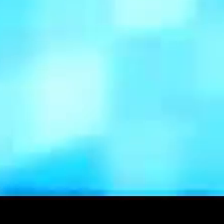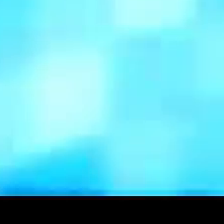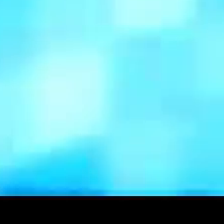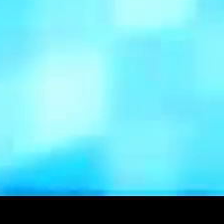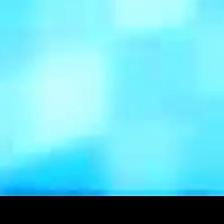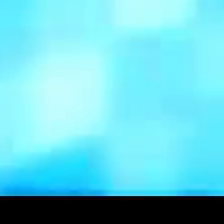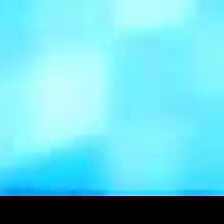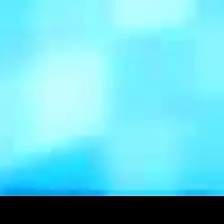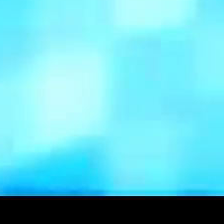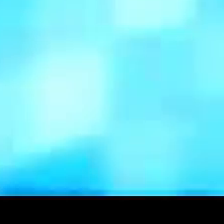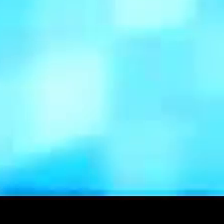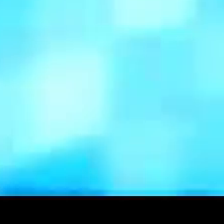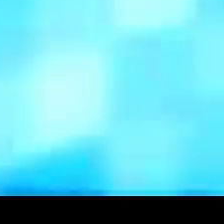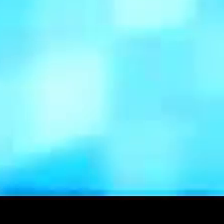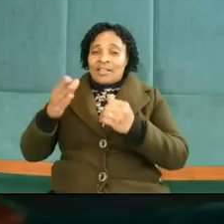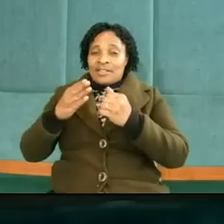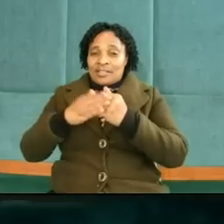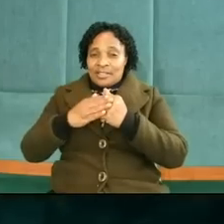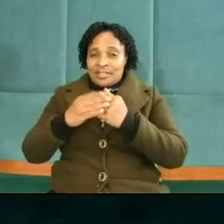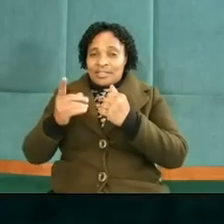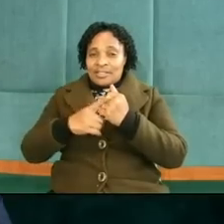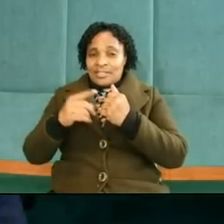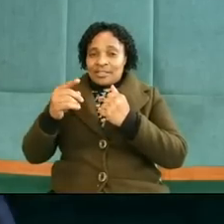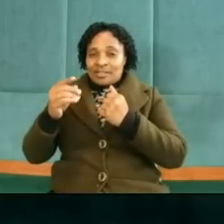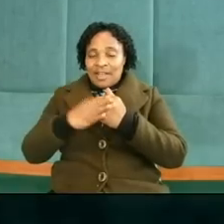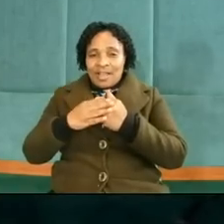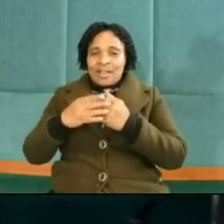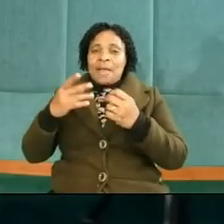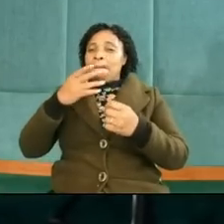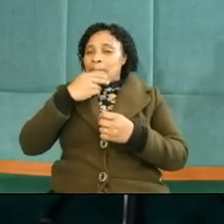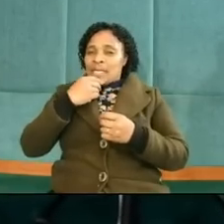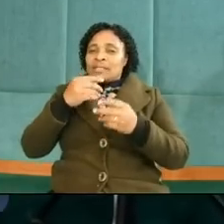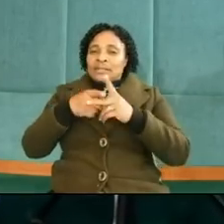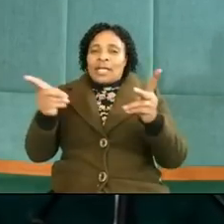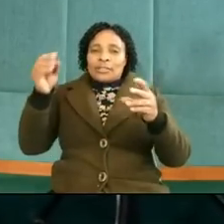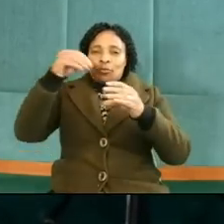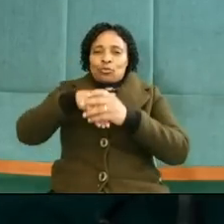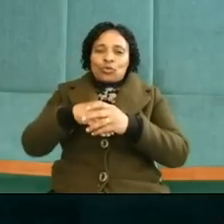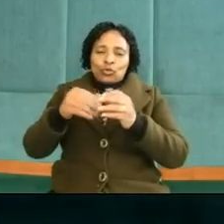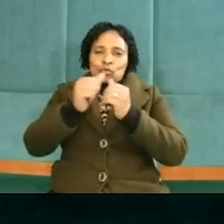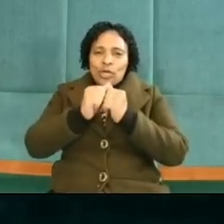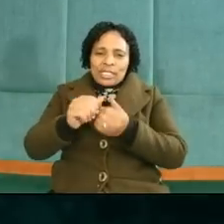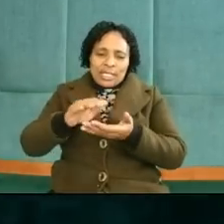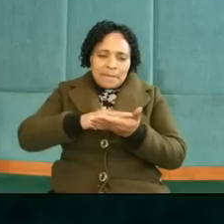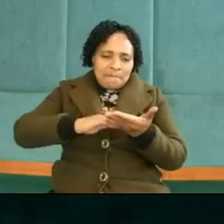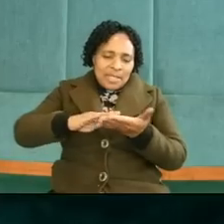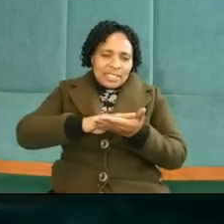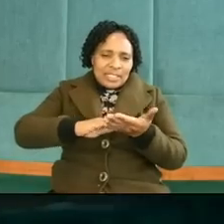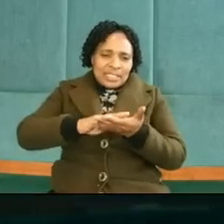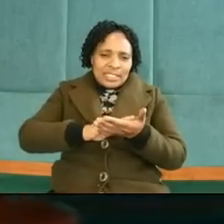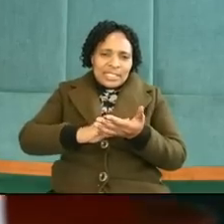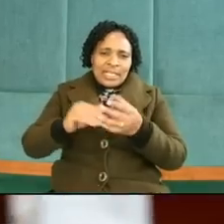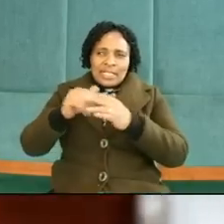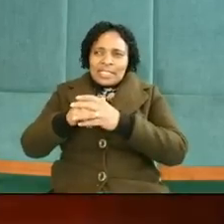Nothing. By 1969, men start to put together the basics, the